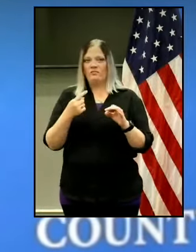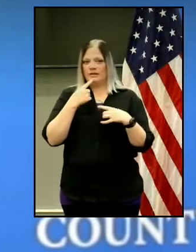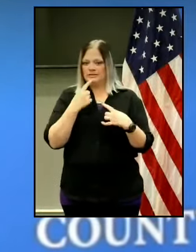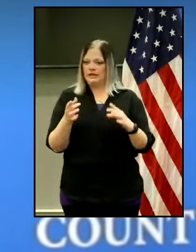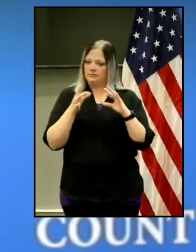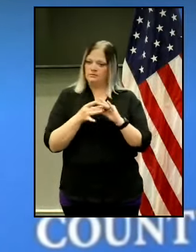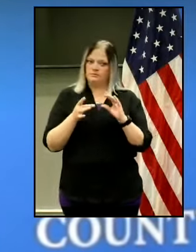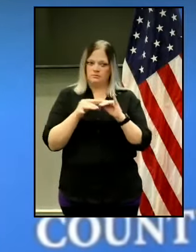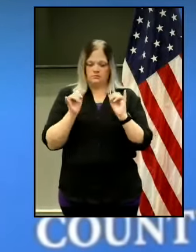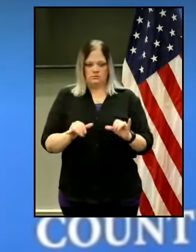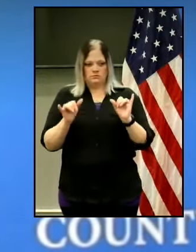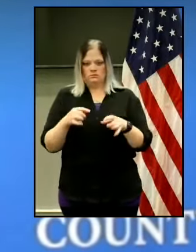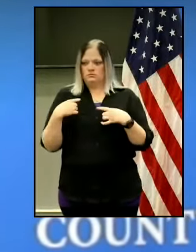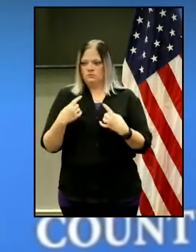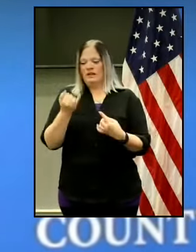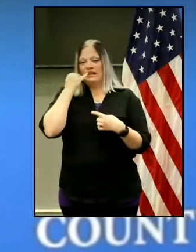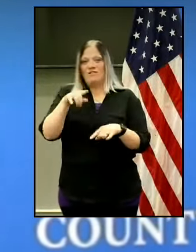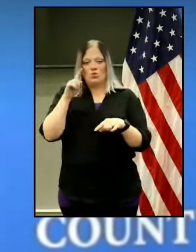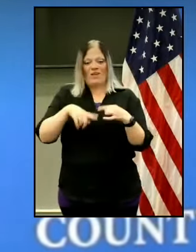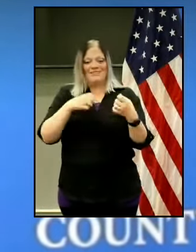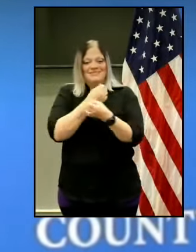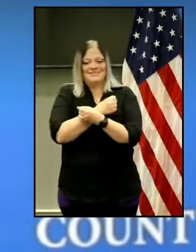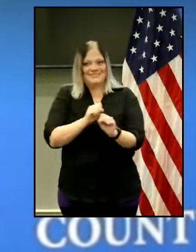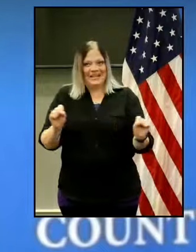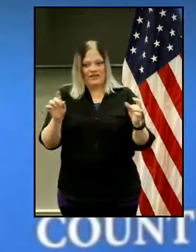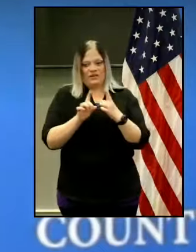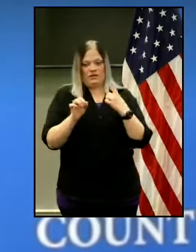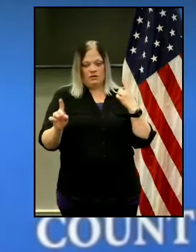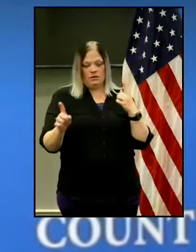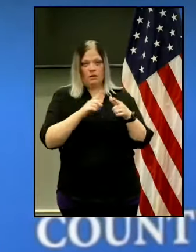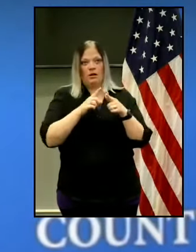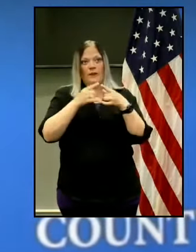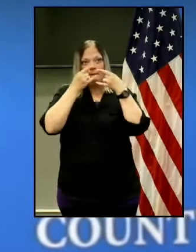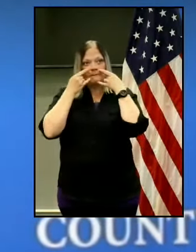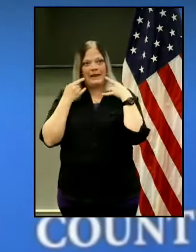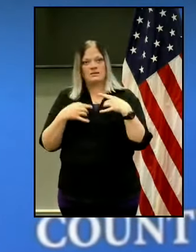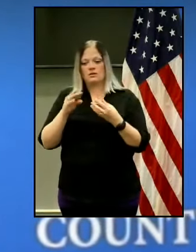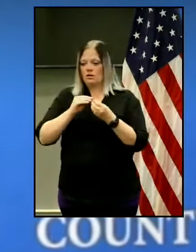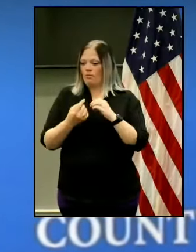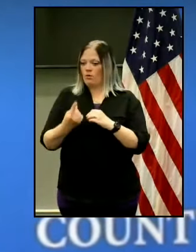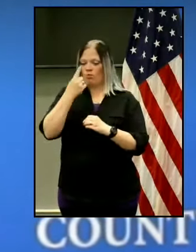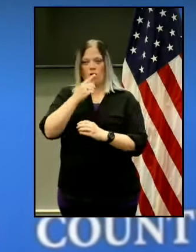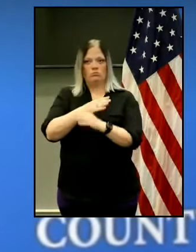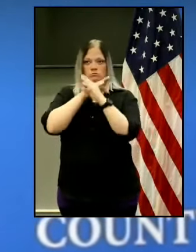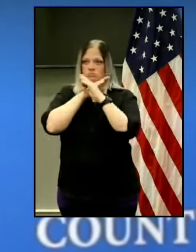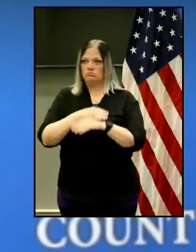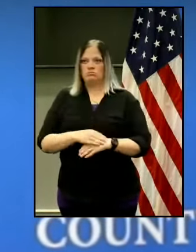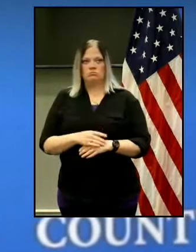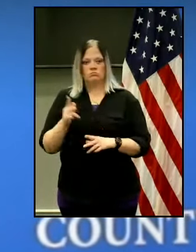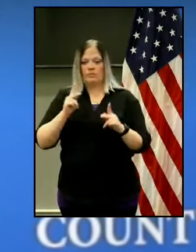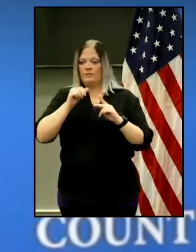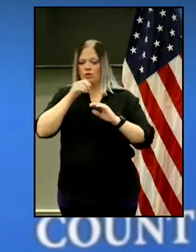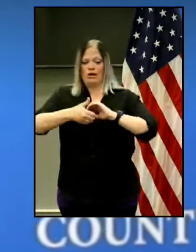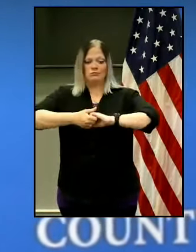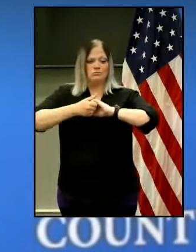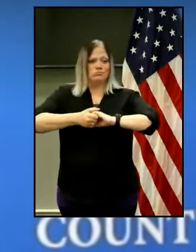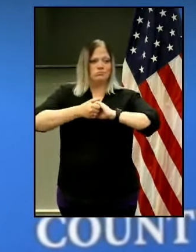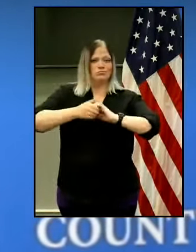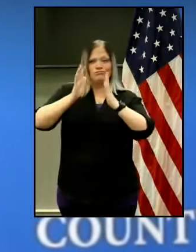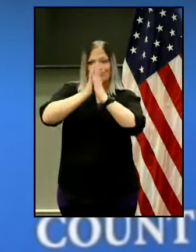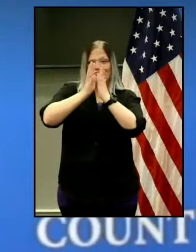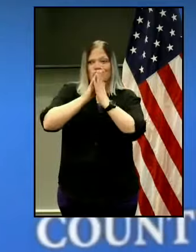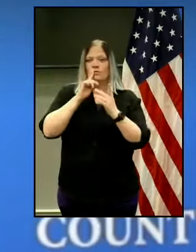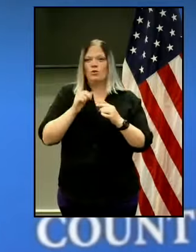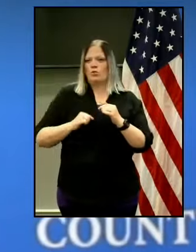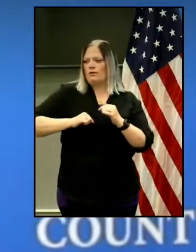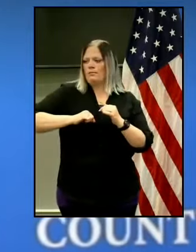along, if you cannot safely socially distant, wear your mask. It's going to be your #1 protector. People weren't shaking hands, high fives, they were giving little